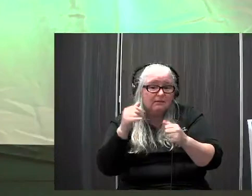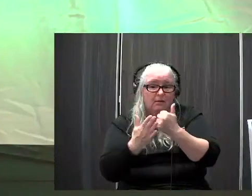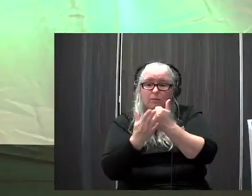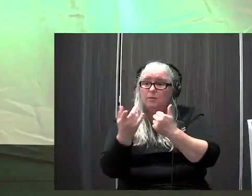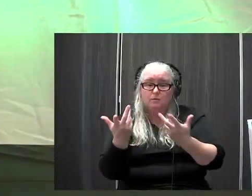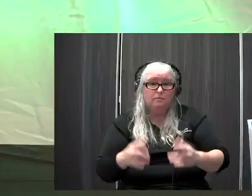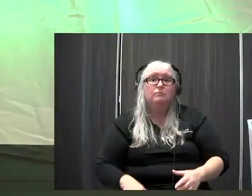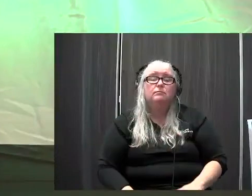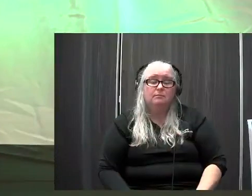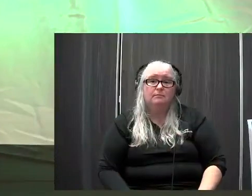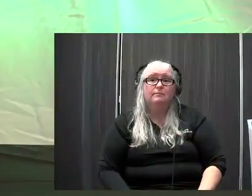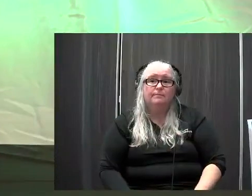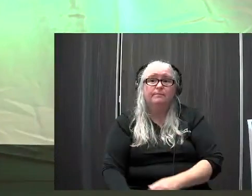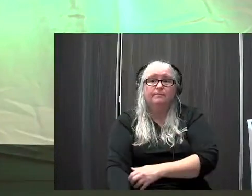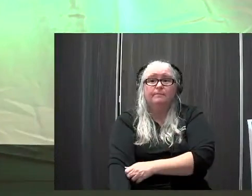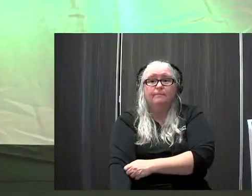Definitely.